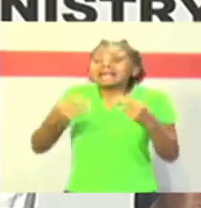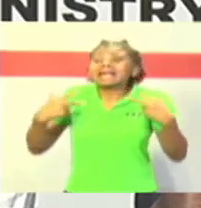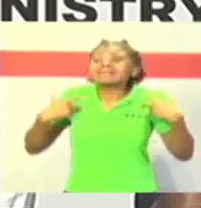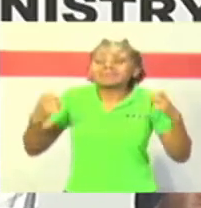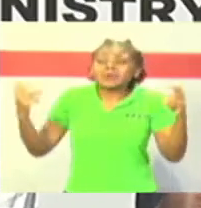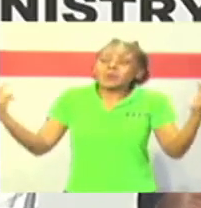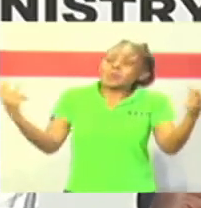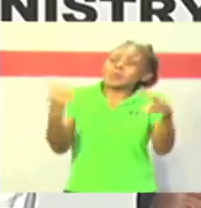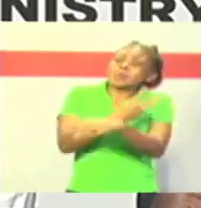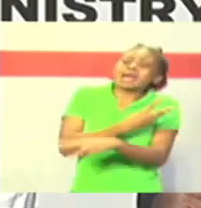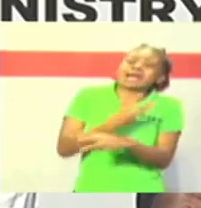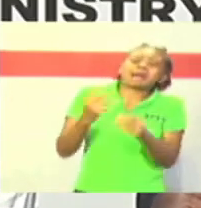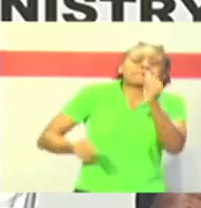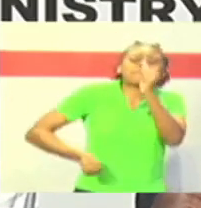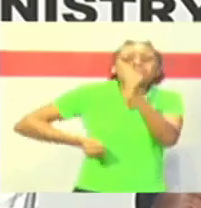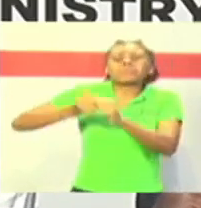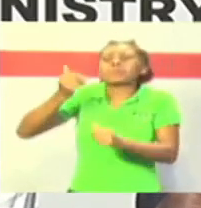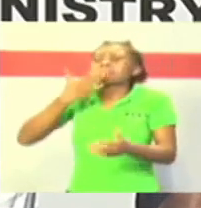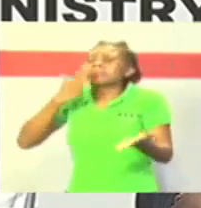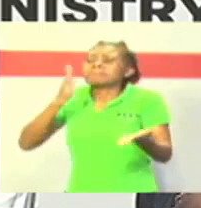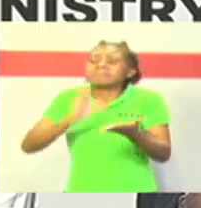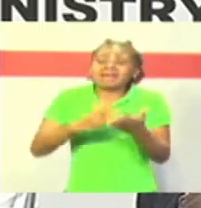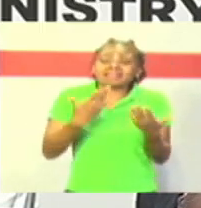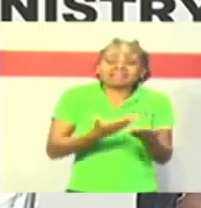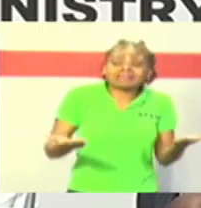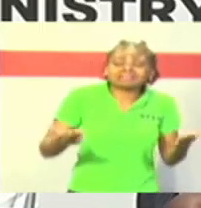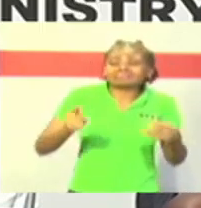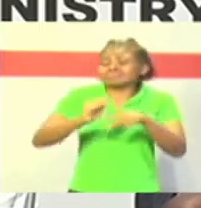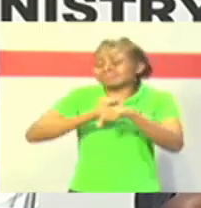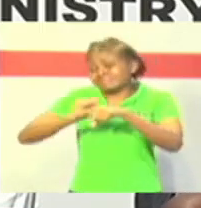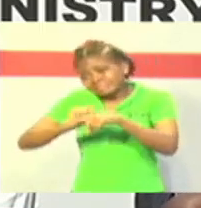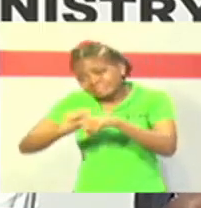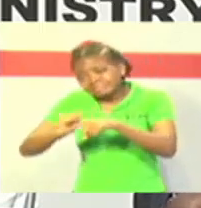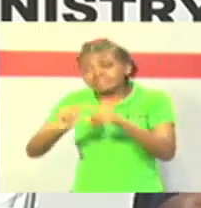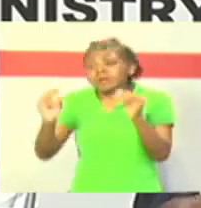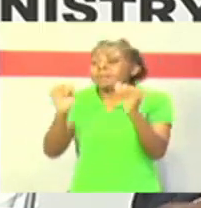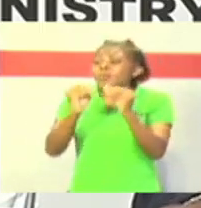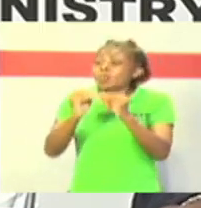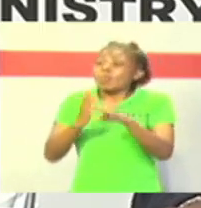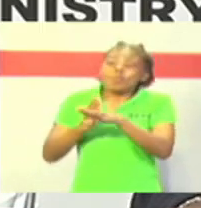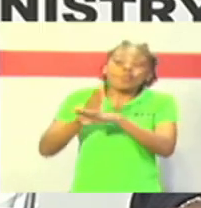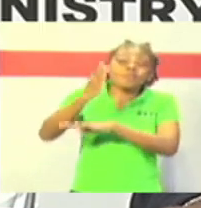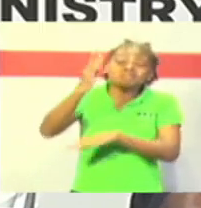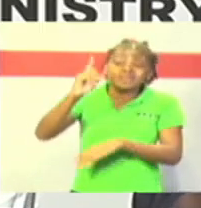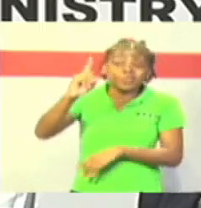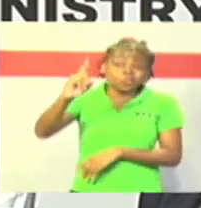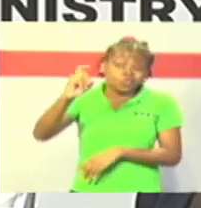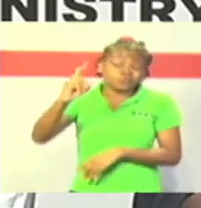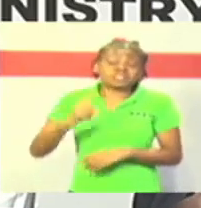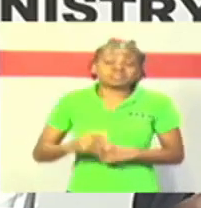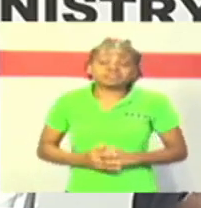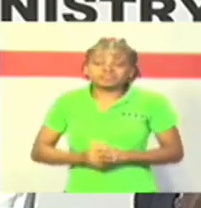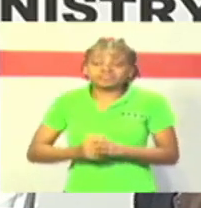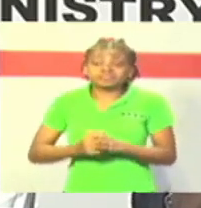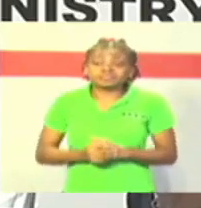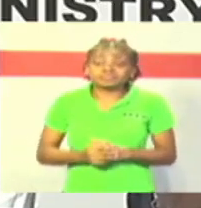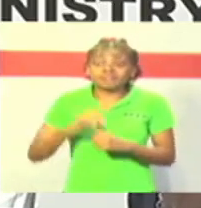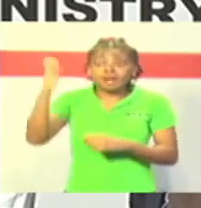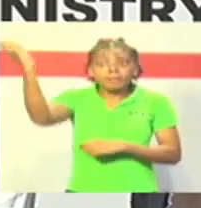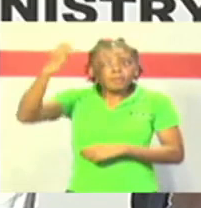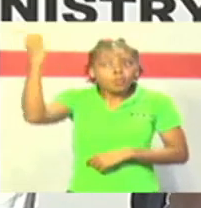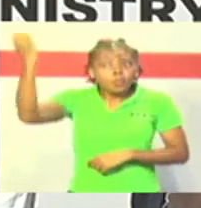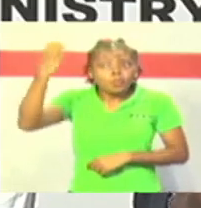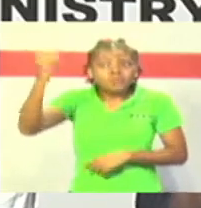least 100 members of staff. Basic emergency care or ECT boot camp for